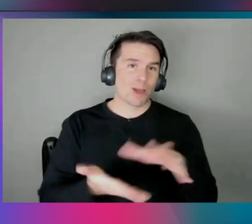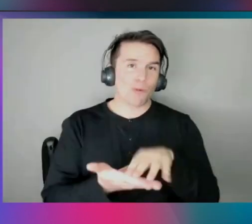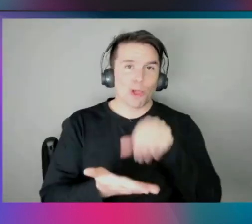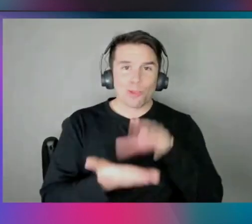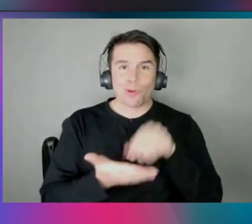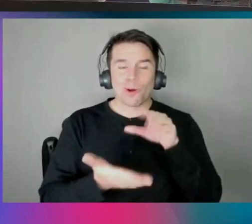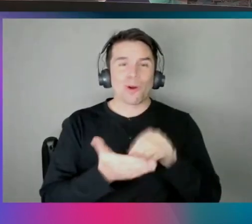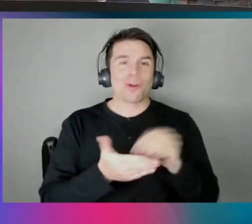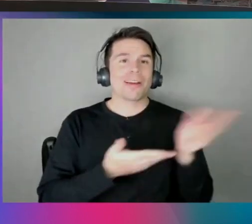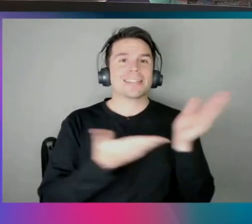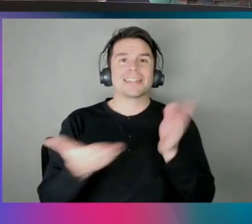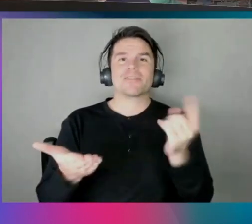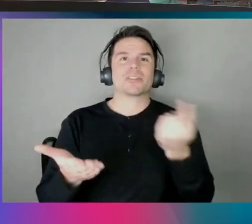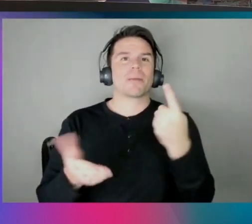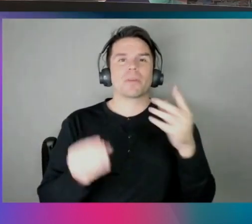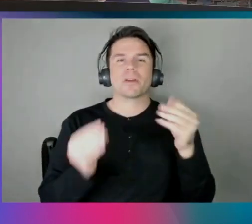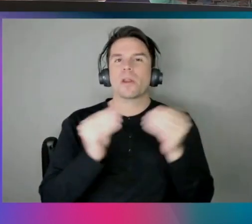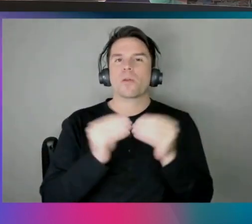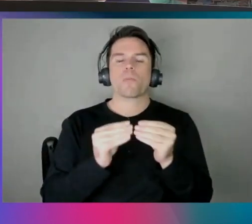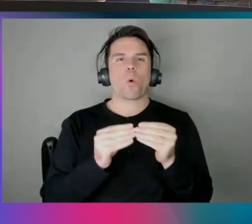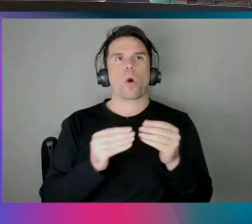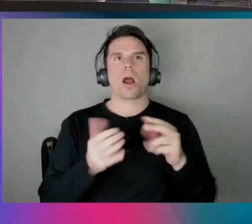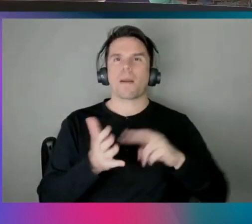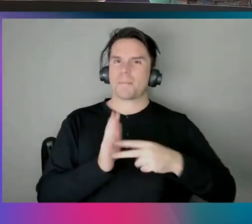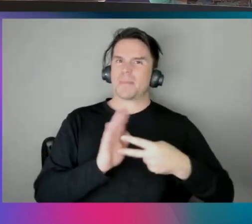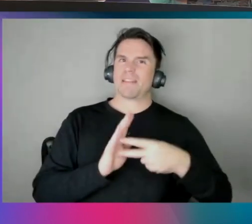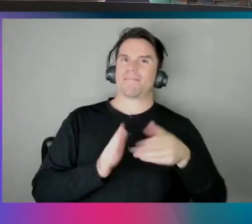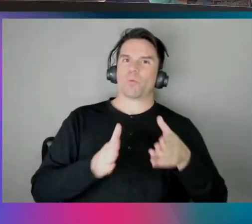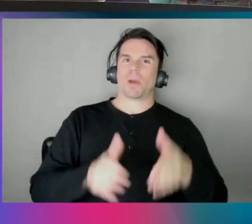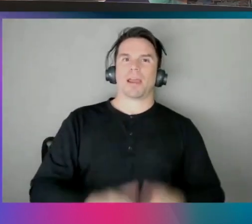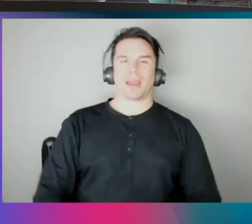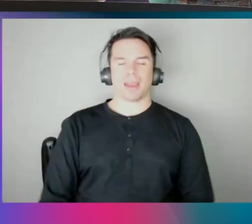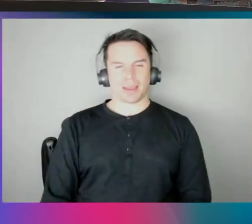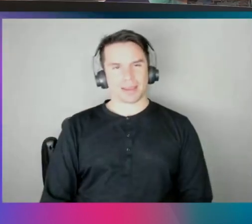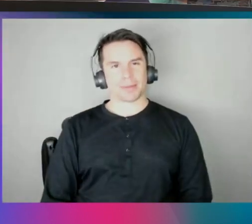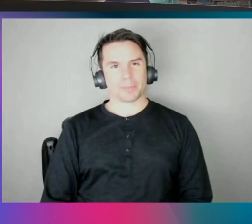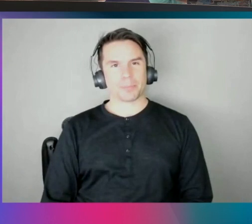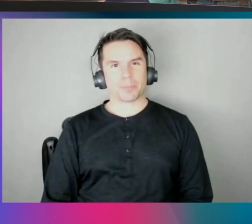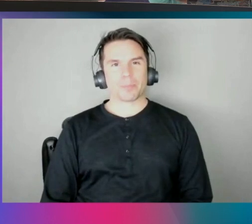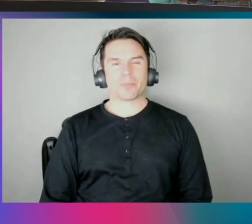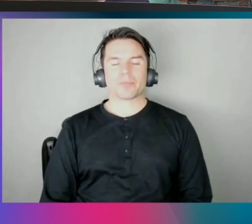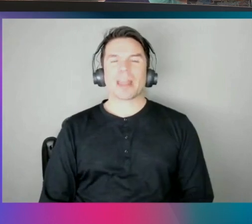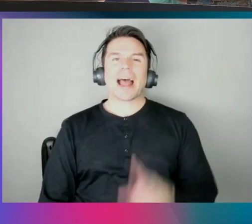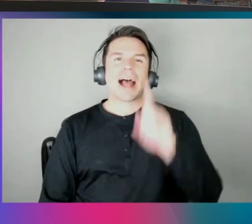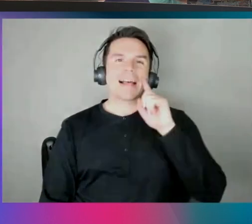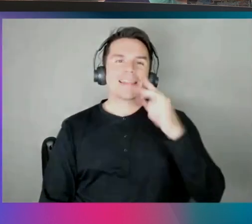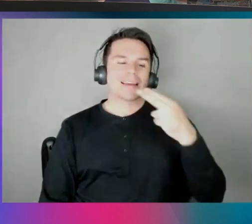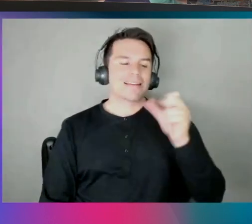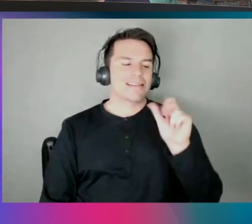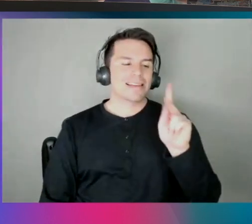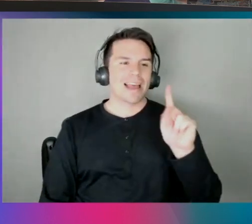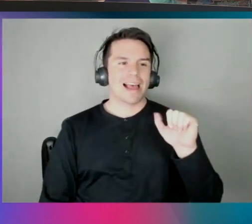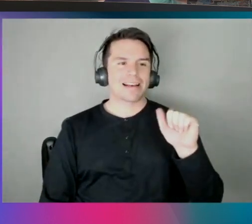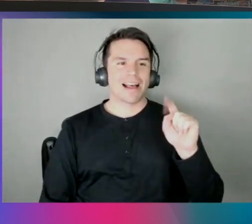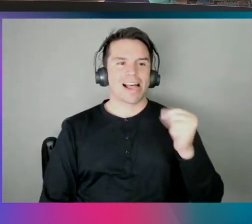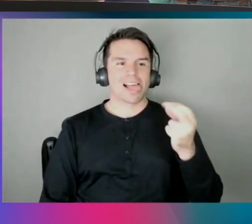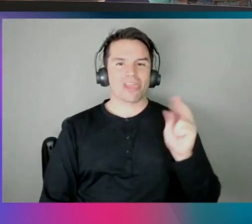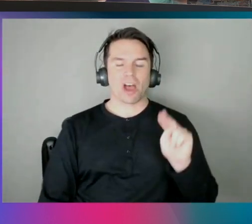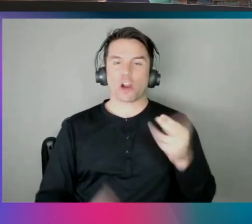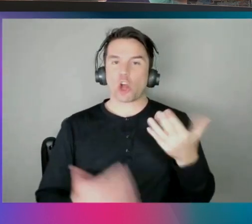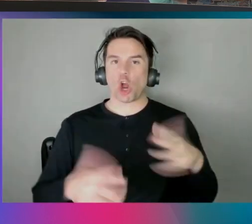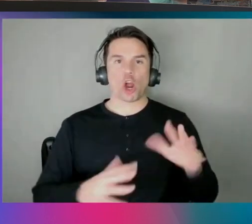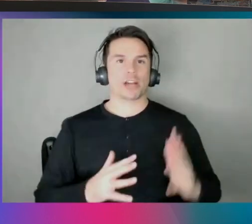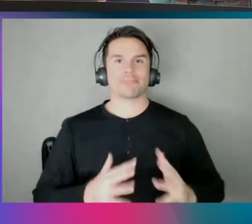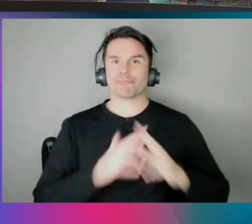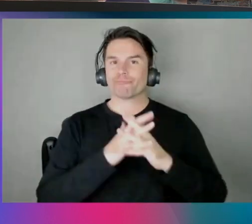something in a much meaningful way. So, I think the hackathon is up and running now, and the last